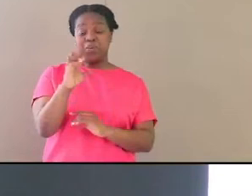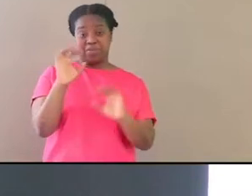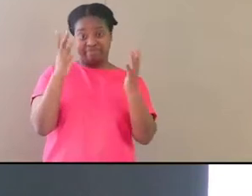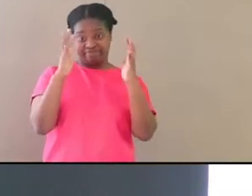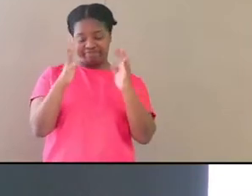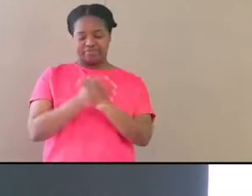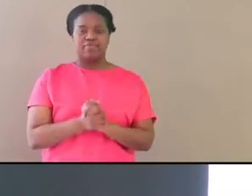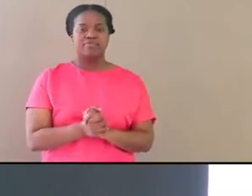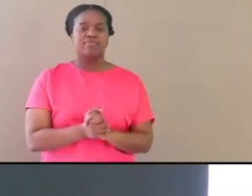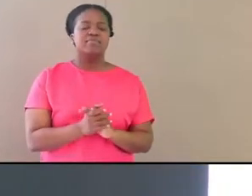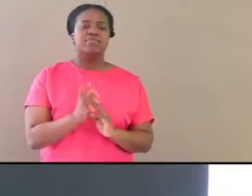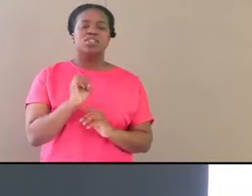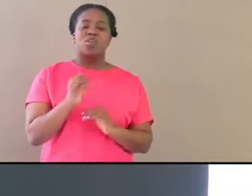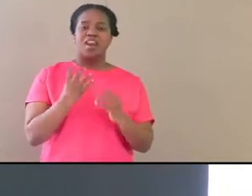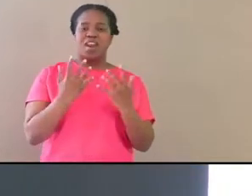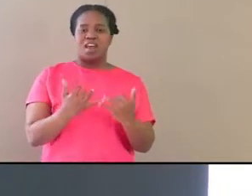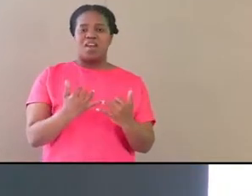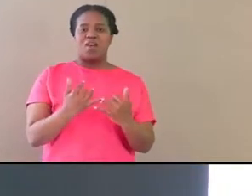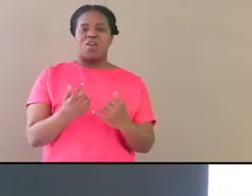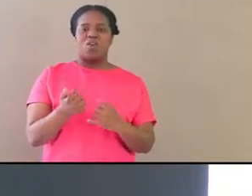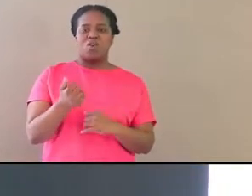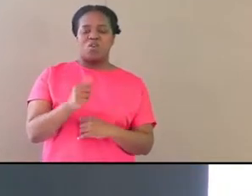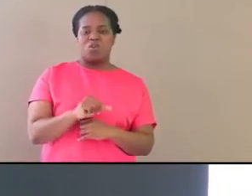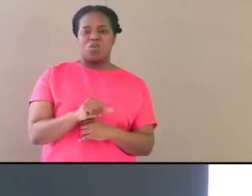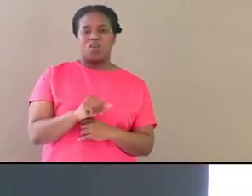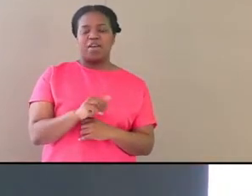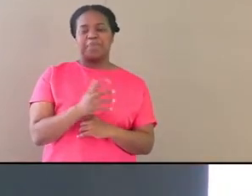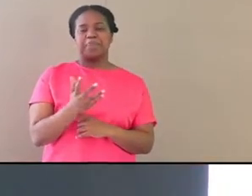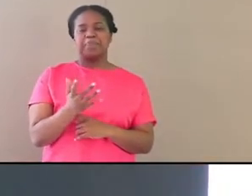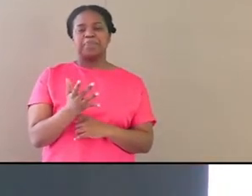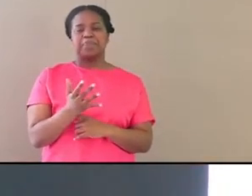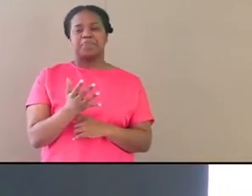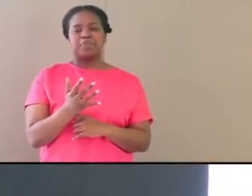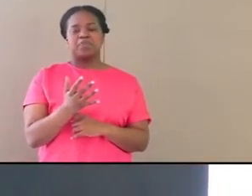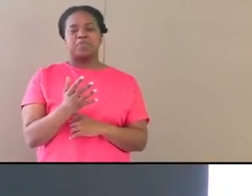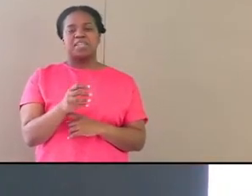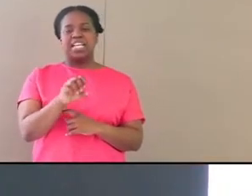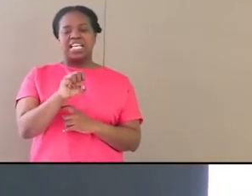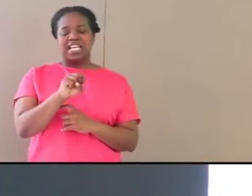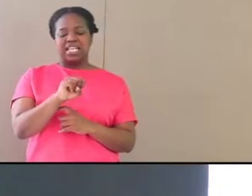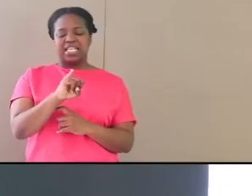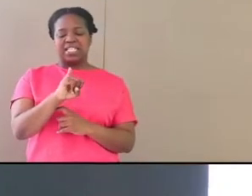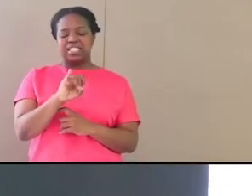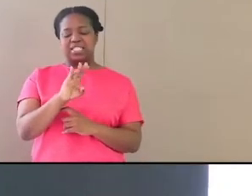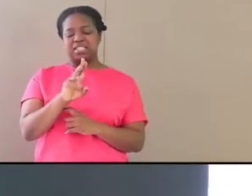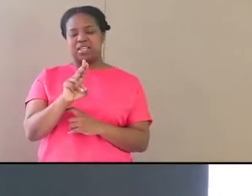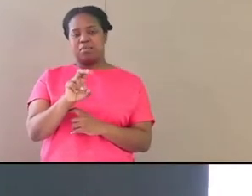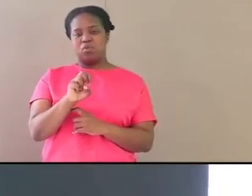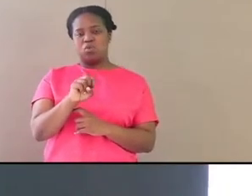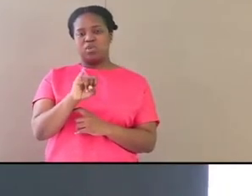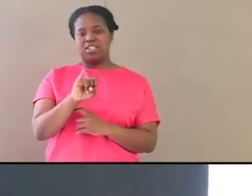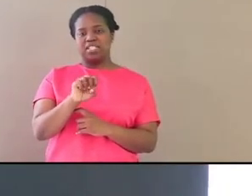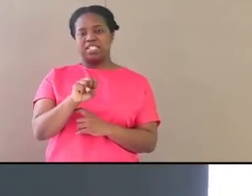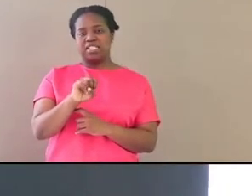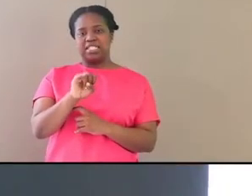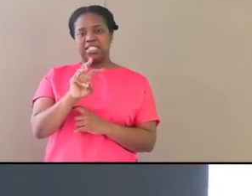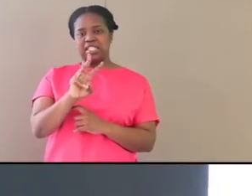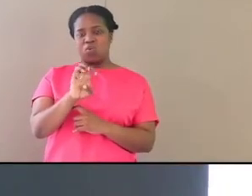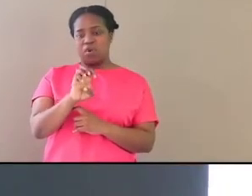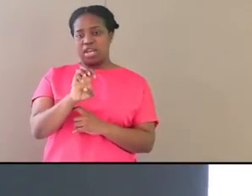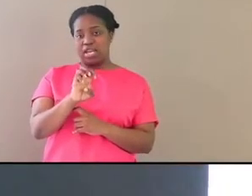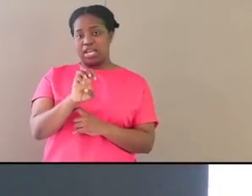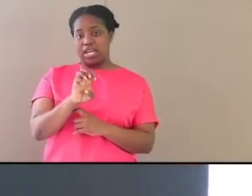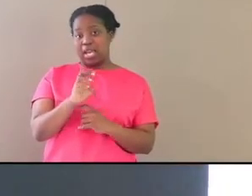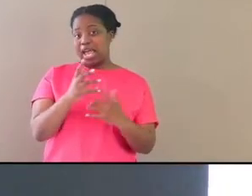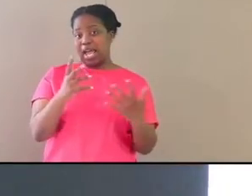So at this point in time, I'm going to call upon Ms. Sbusi Siwe Sibeko. And I wonder if there's a relation with